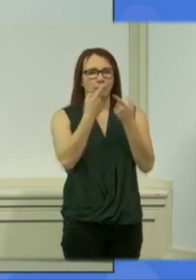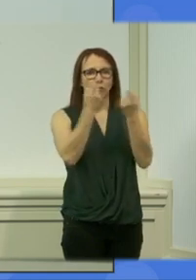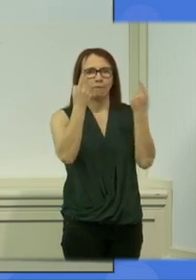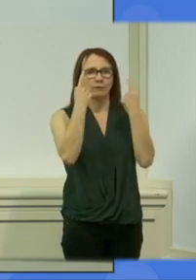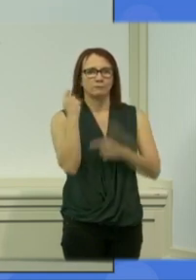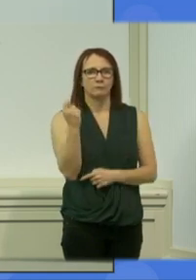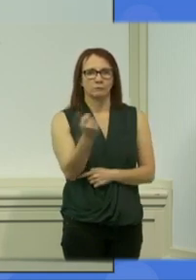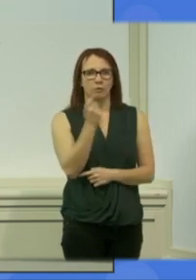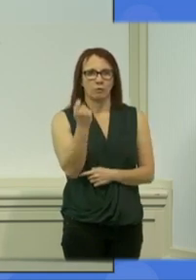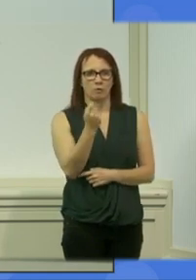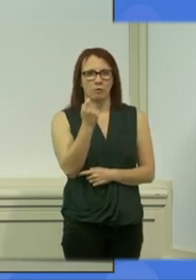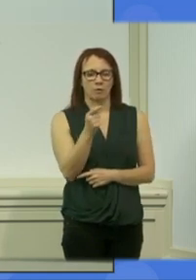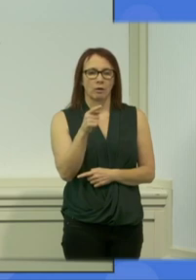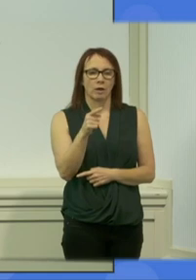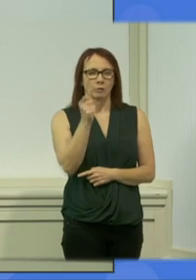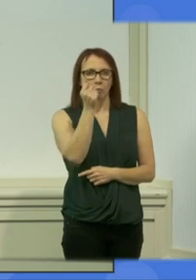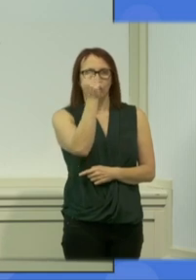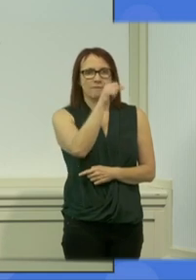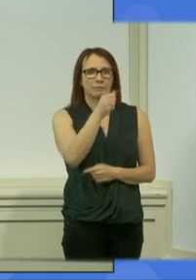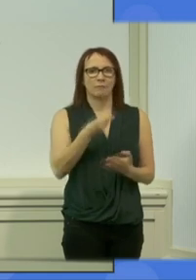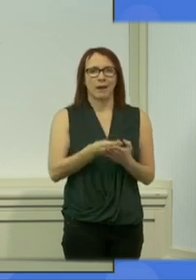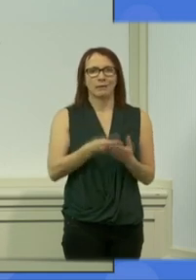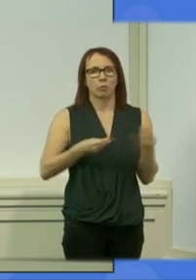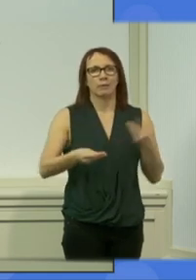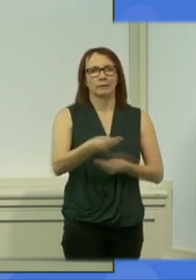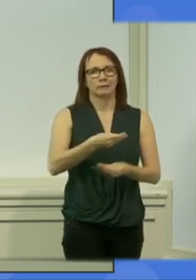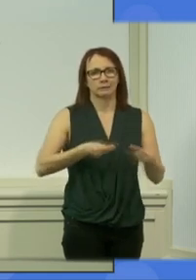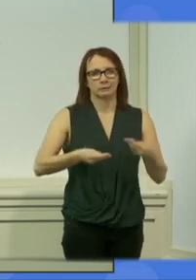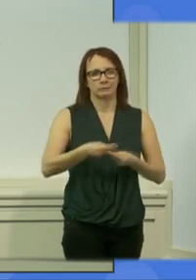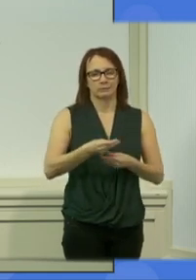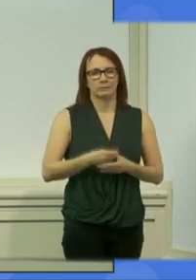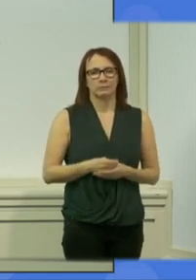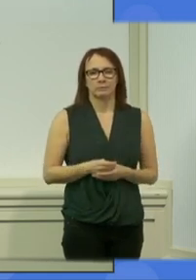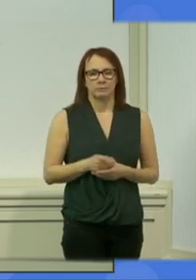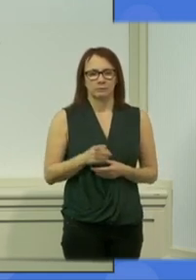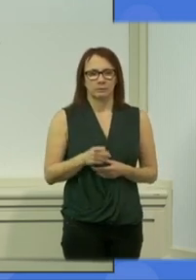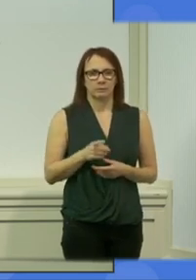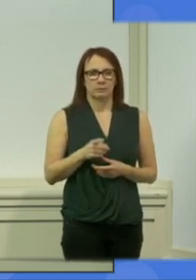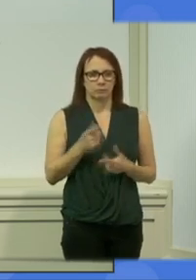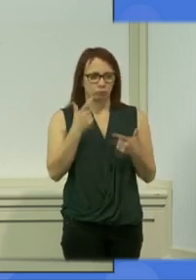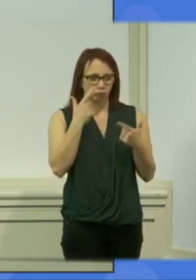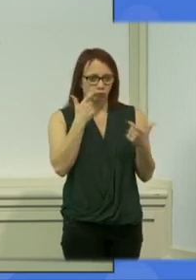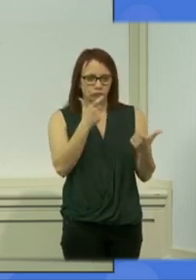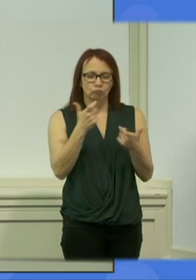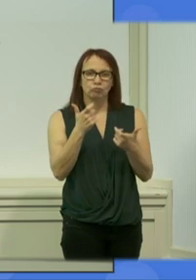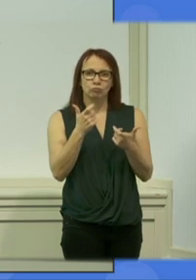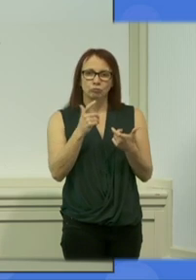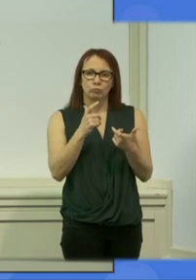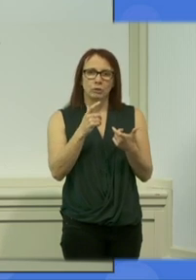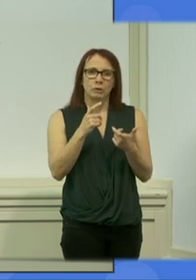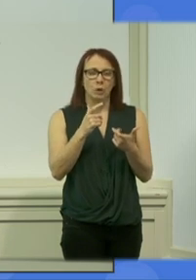So David is a professor of economics at the University of Stirling, and he is a co-investigator in the Centre